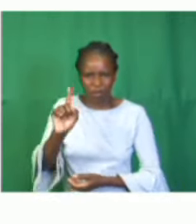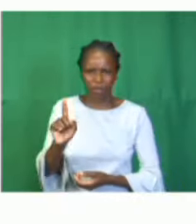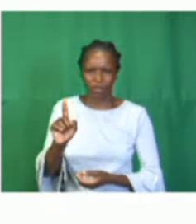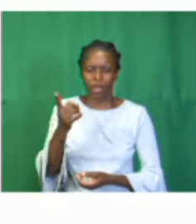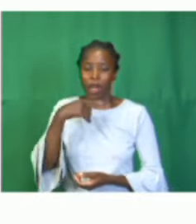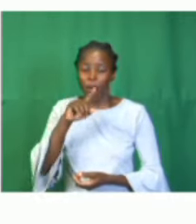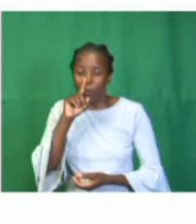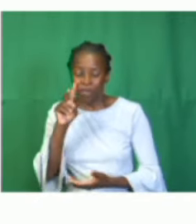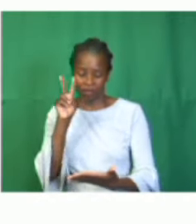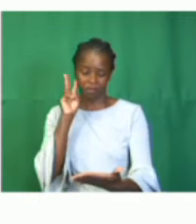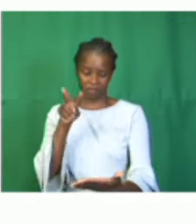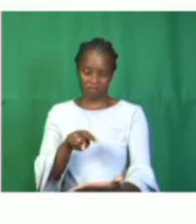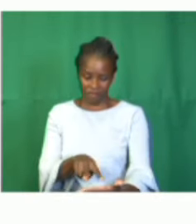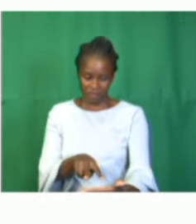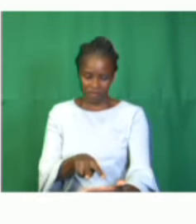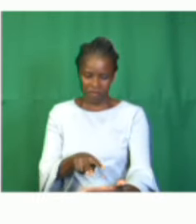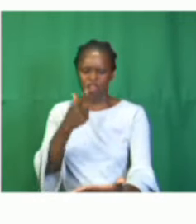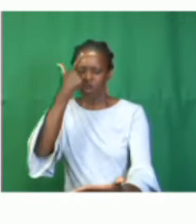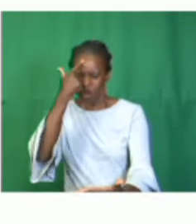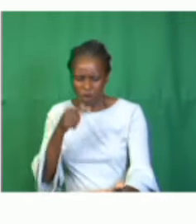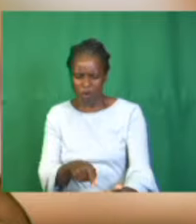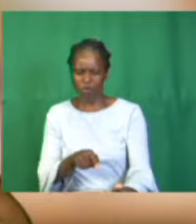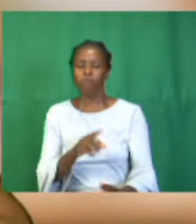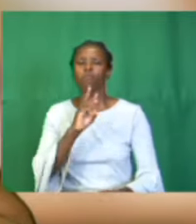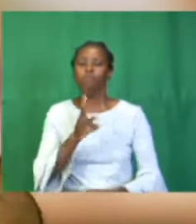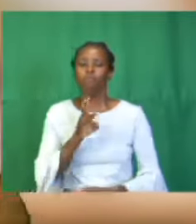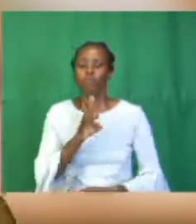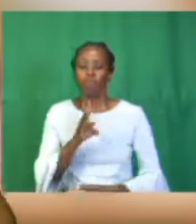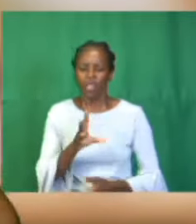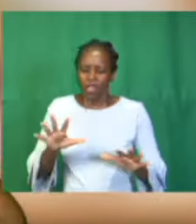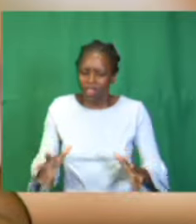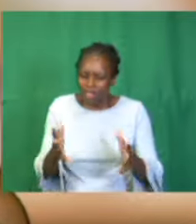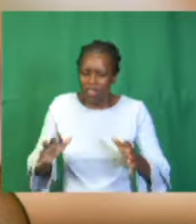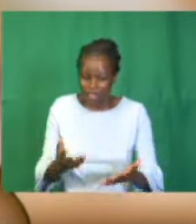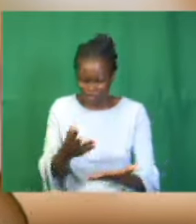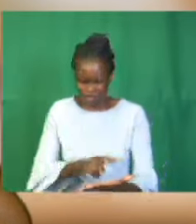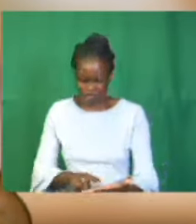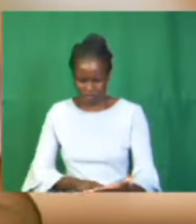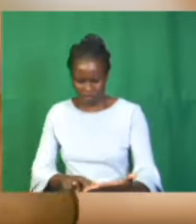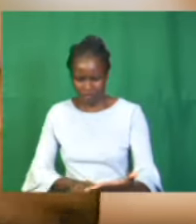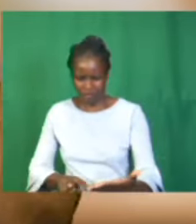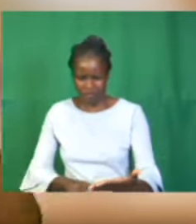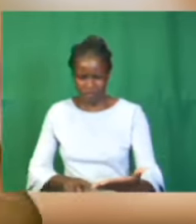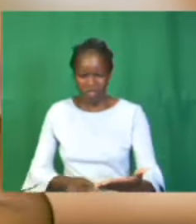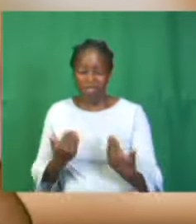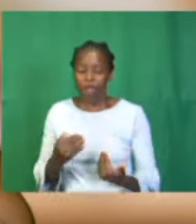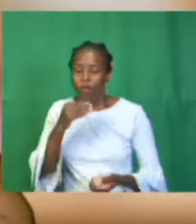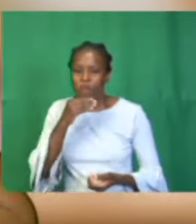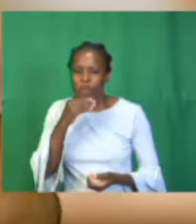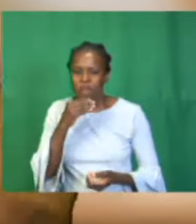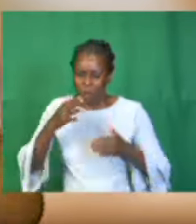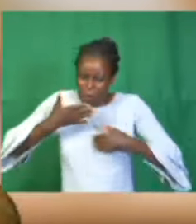visually exposed to those words. So when we encourage learners to read, we are actually trying to tell them that expose